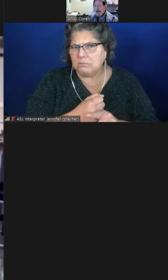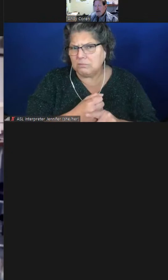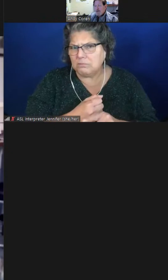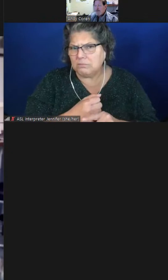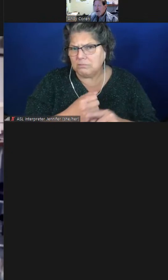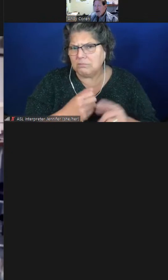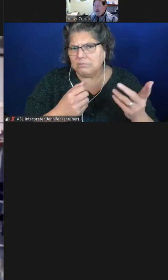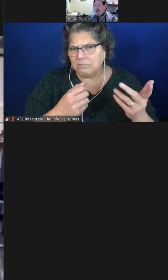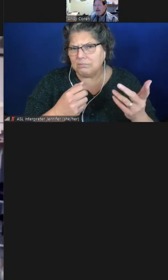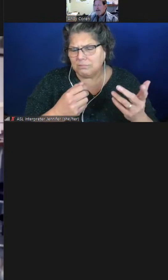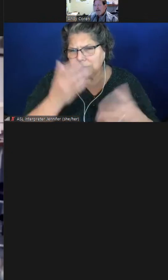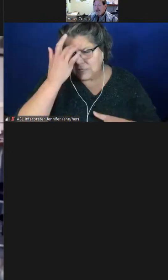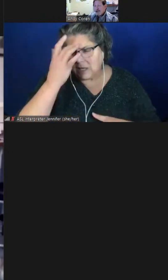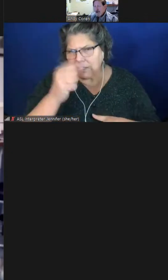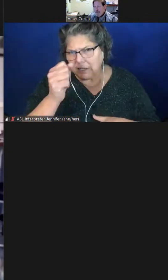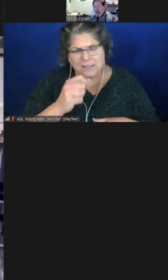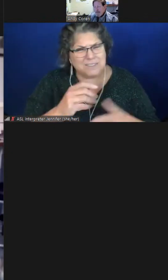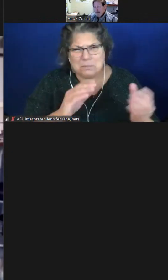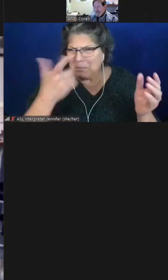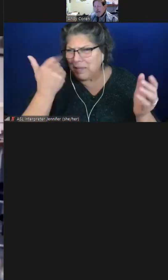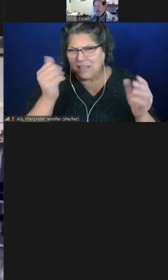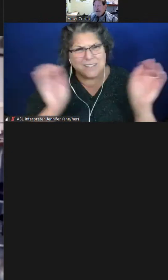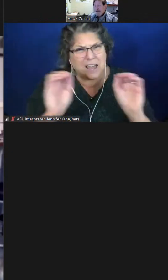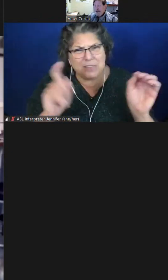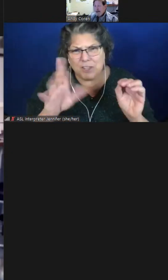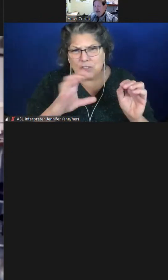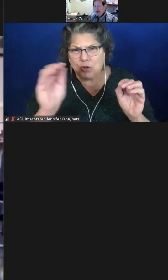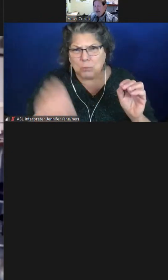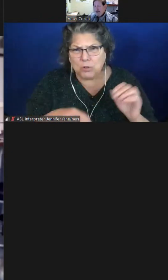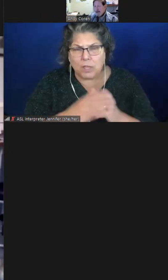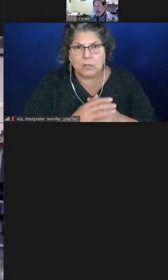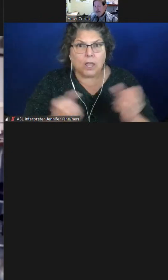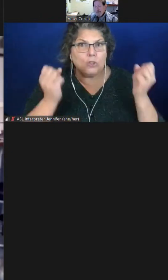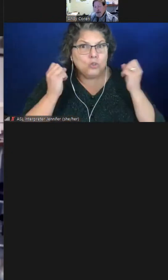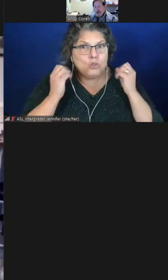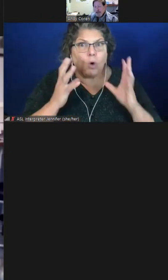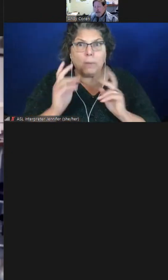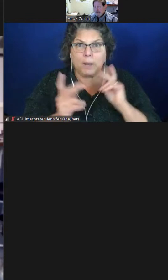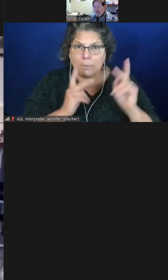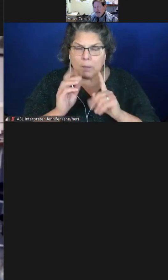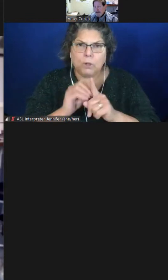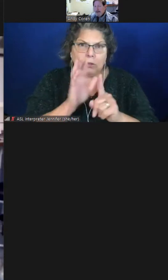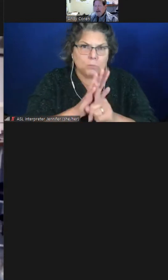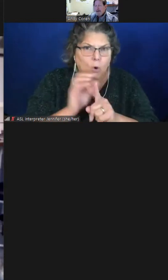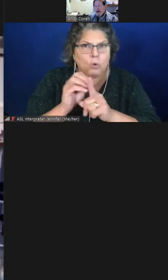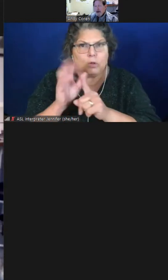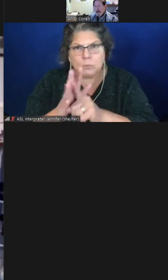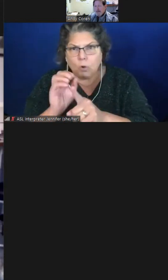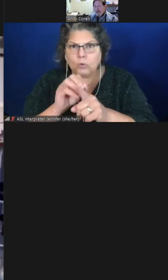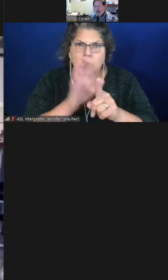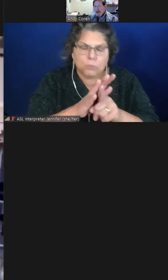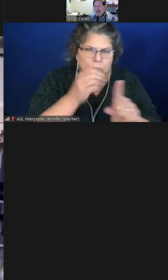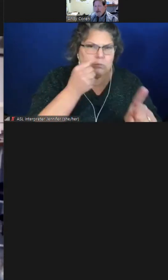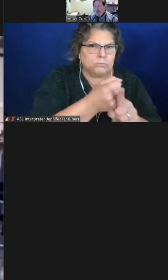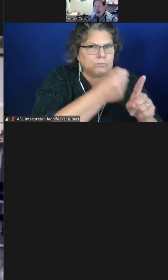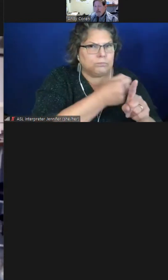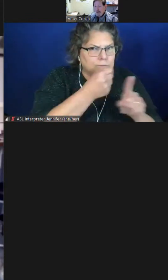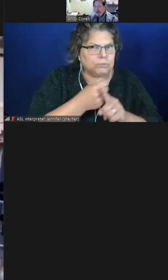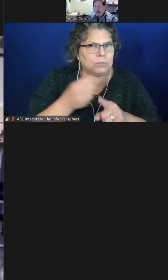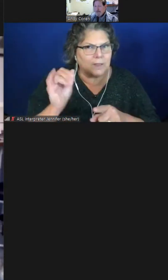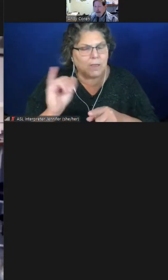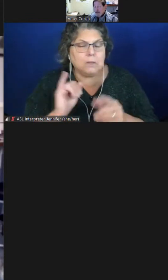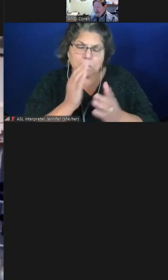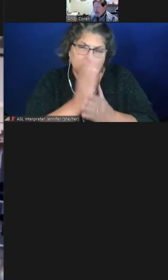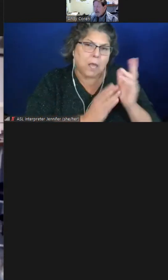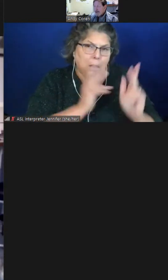100%. And when you've got so many people getting exposed and infected, there are going to be some who have